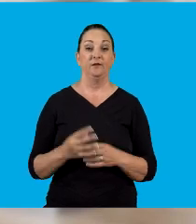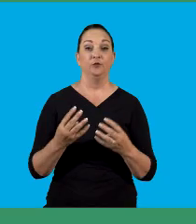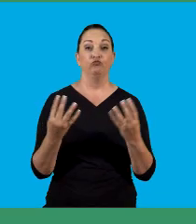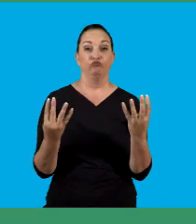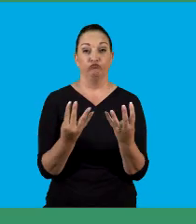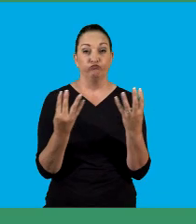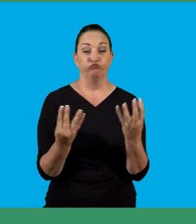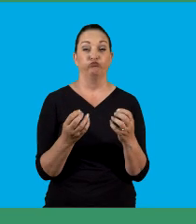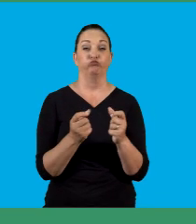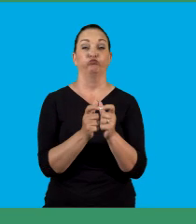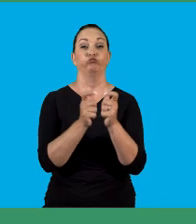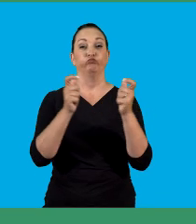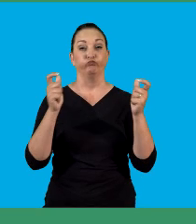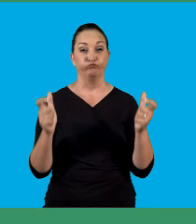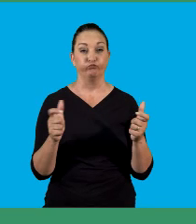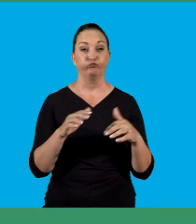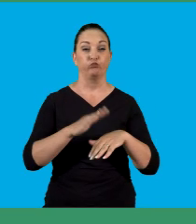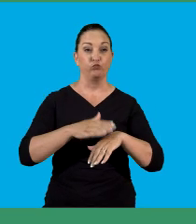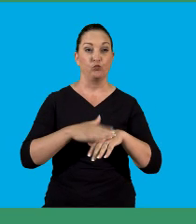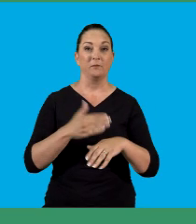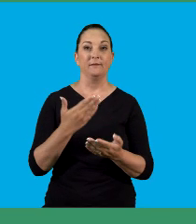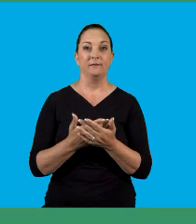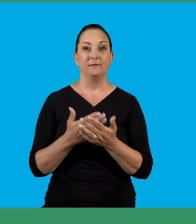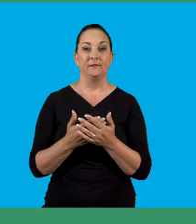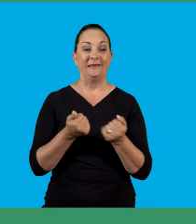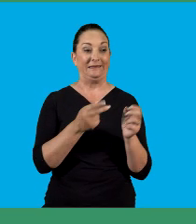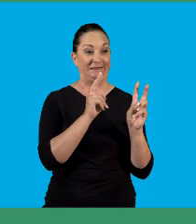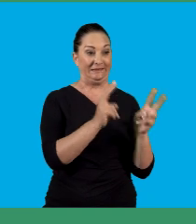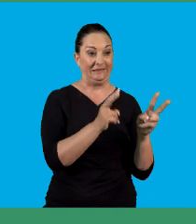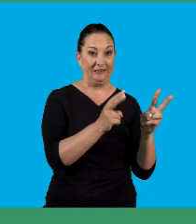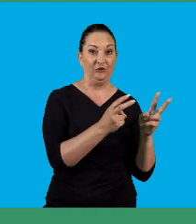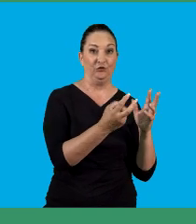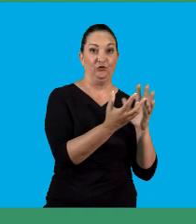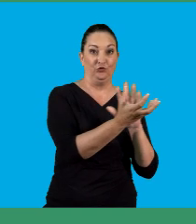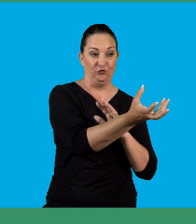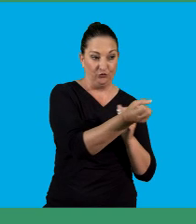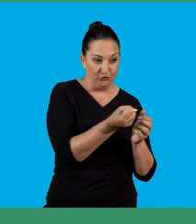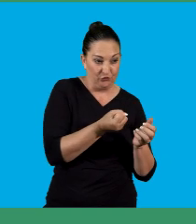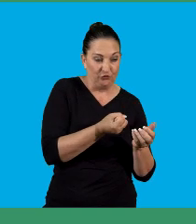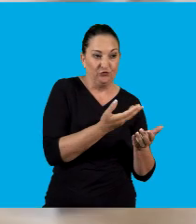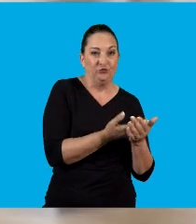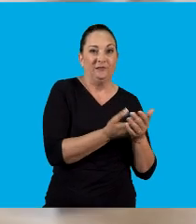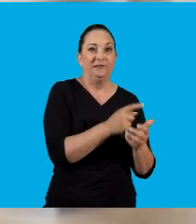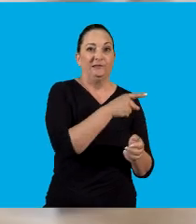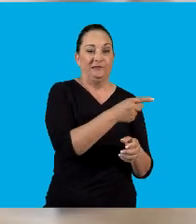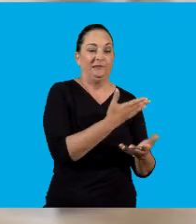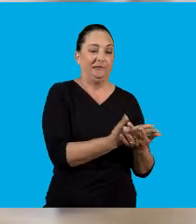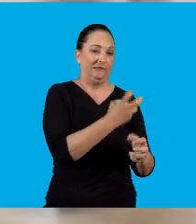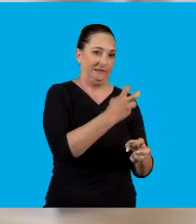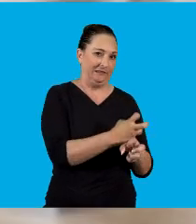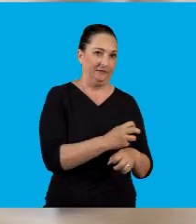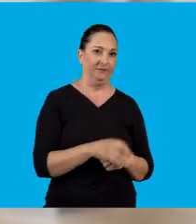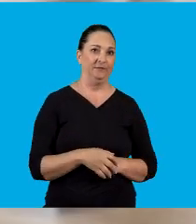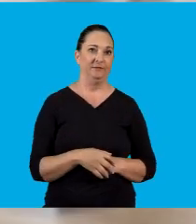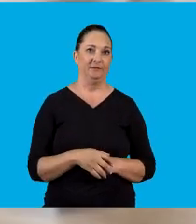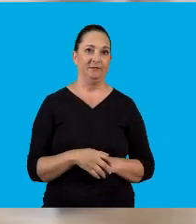A high population growth may put a strain on the natural resources of the country. So having a strain on the natural